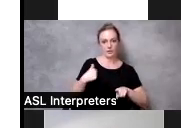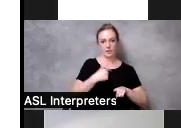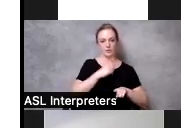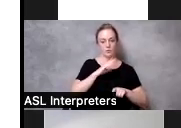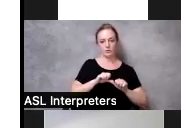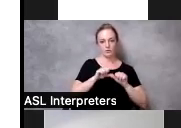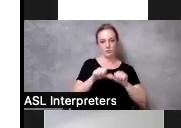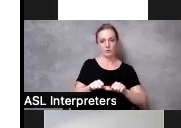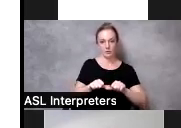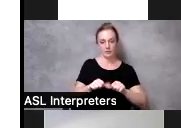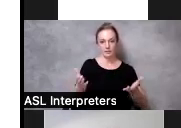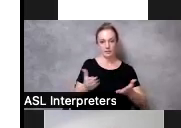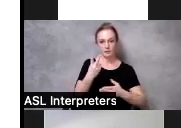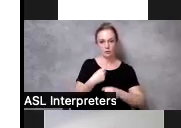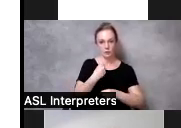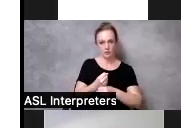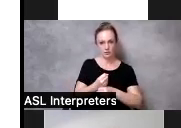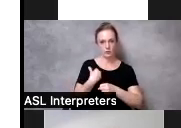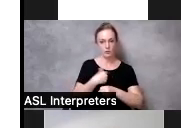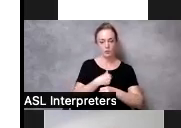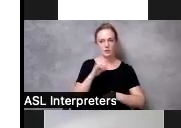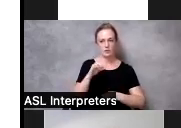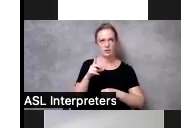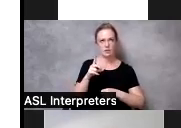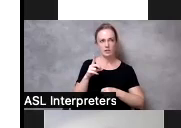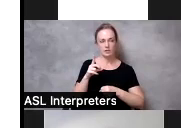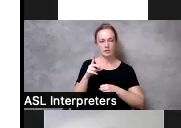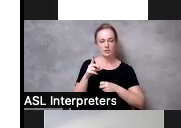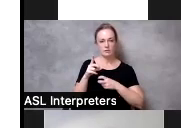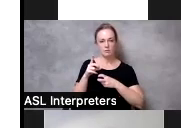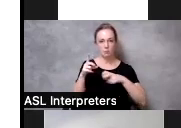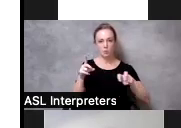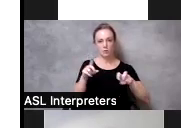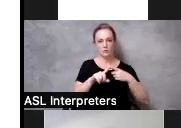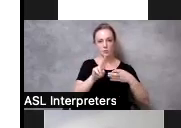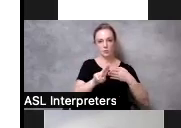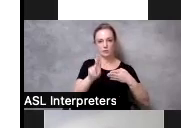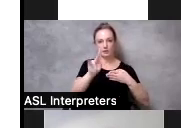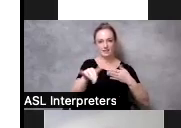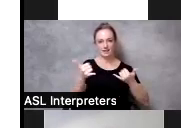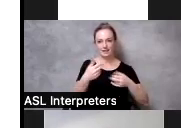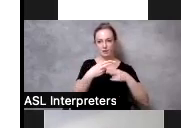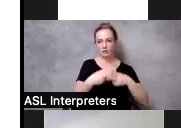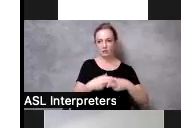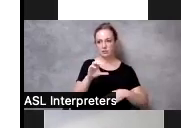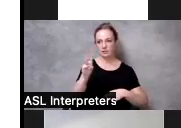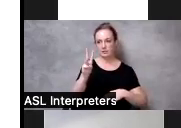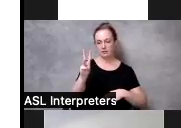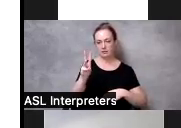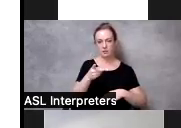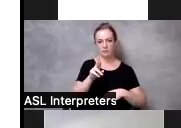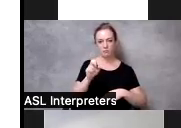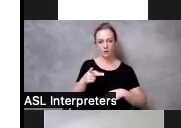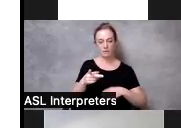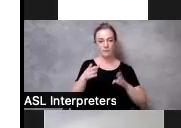us for 2 years. So we actually moved that to University of Kentucky. So it's now known as CW Prep. So it's